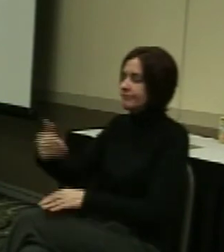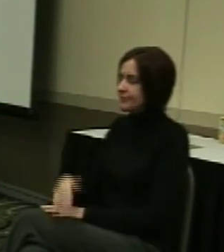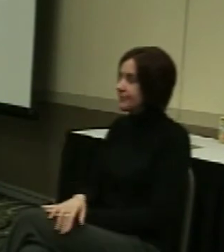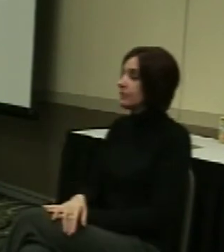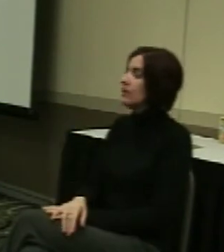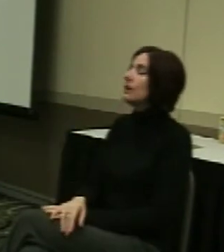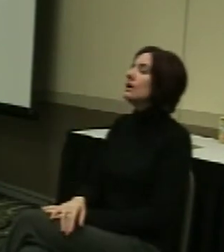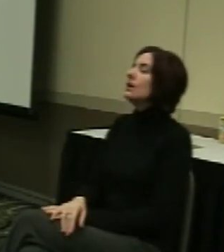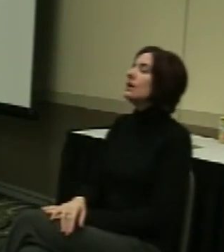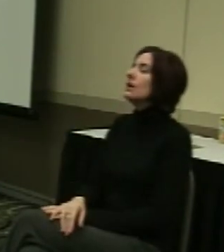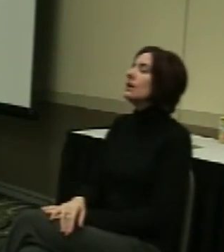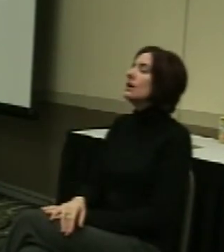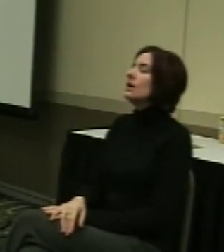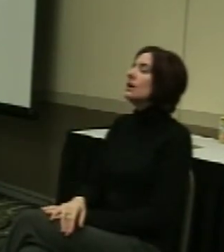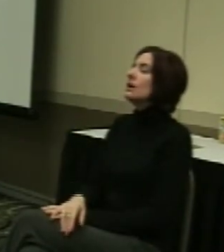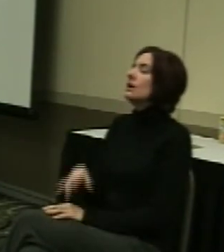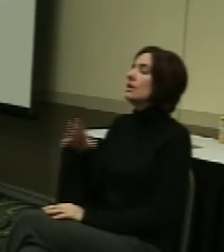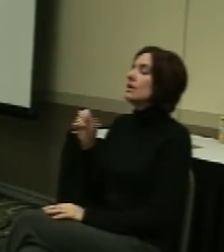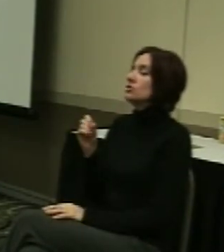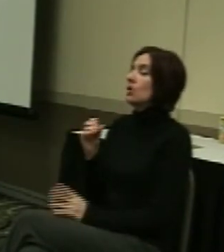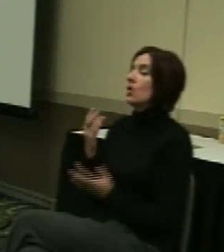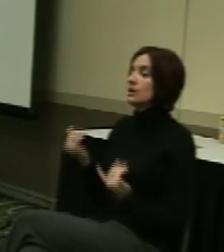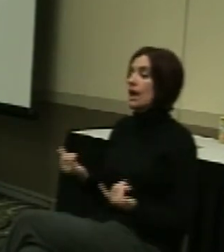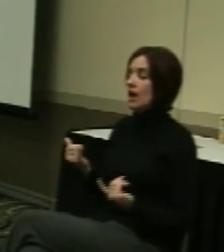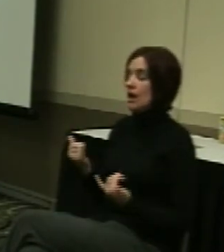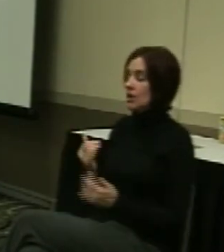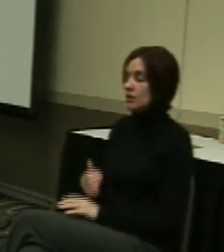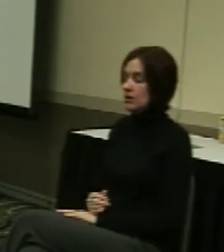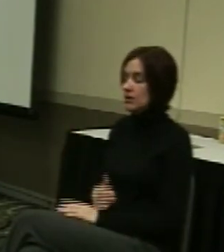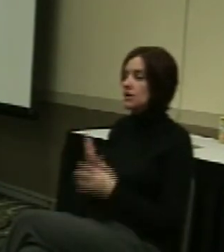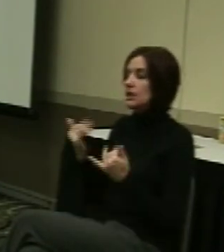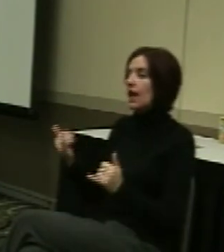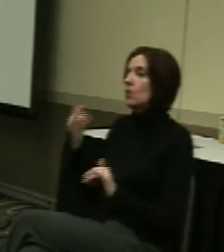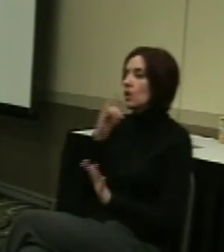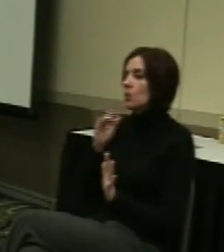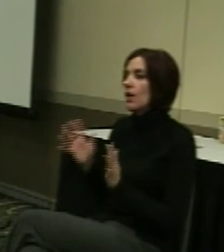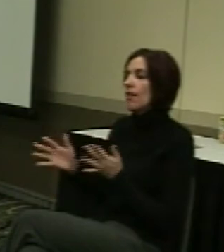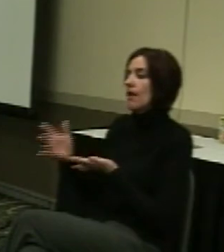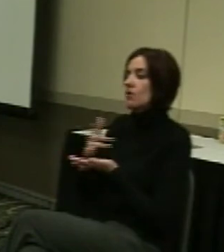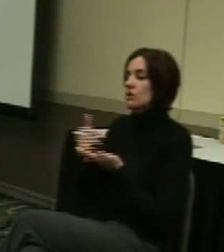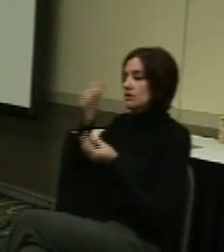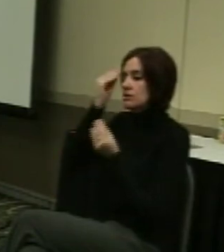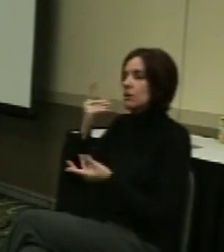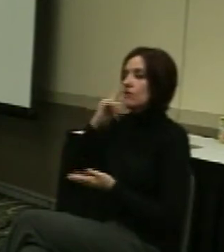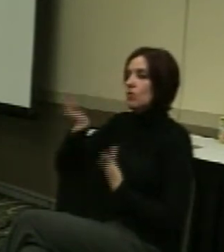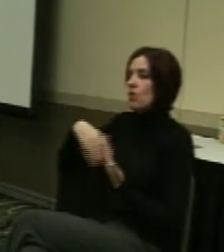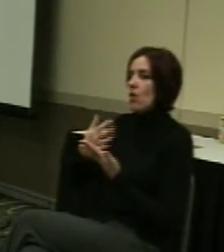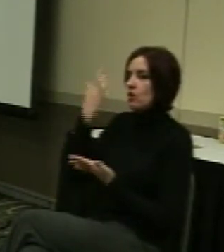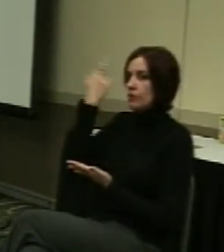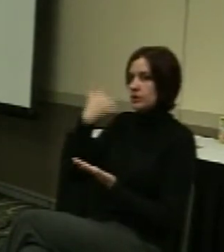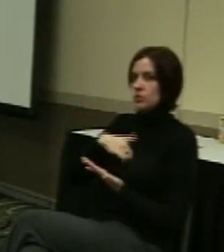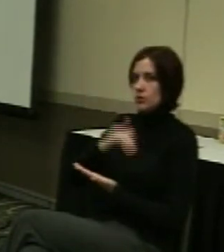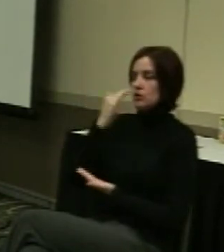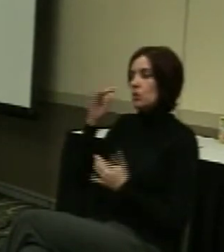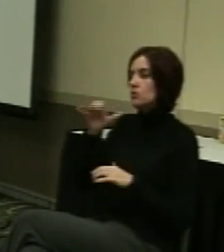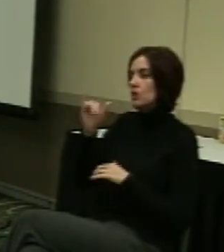So as we proceed now, we're going to aggregate data for all the reasons that we know to be doing this kind of